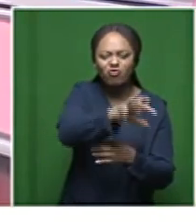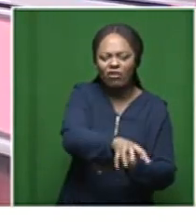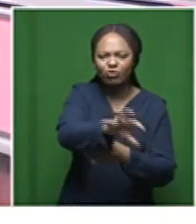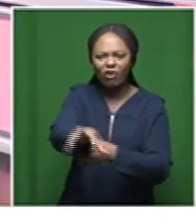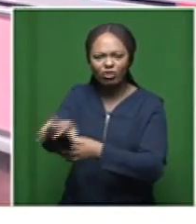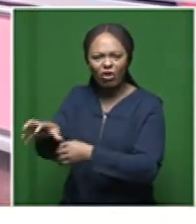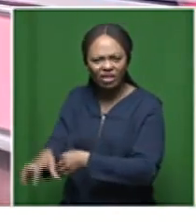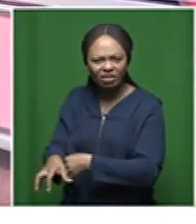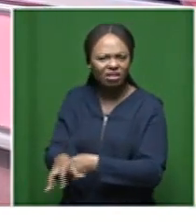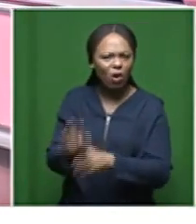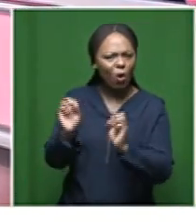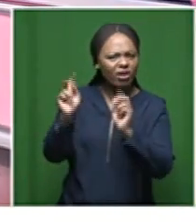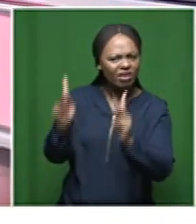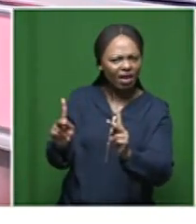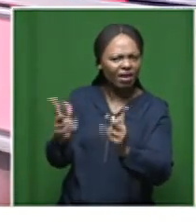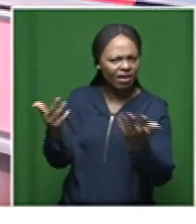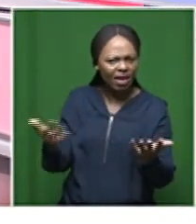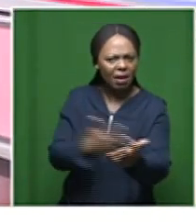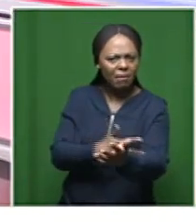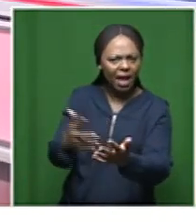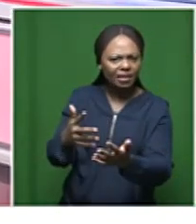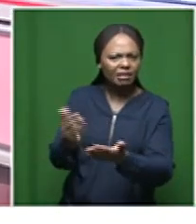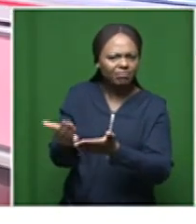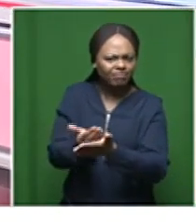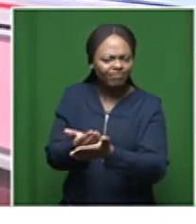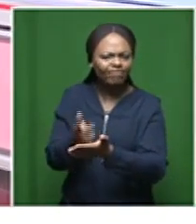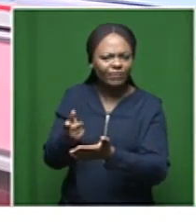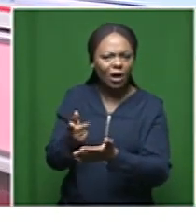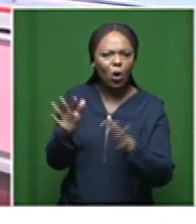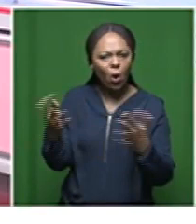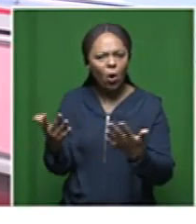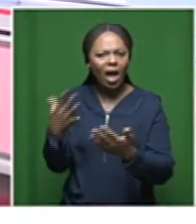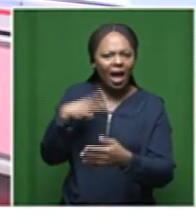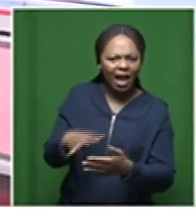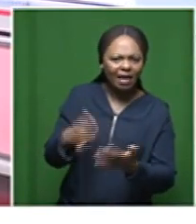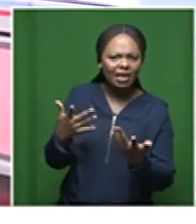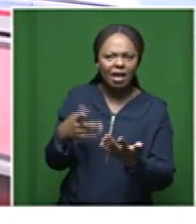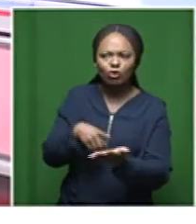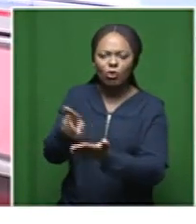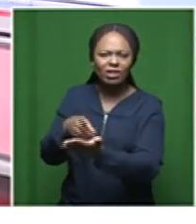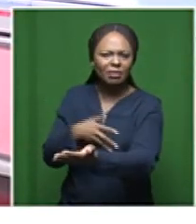certain provinces okay with respect to their blood stocks? Are other provinces really struggling with getting donations in?